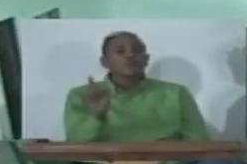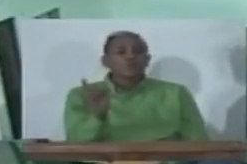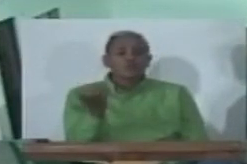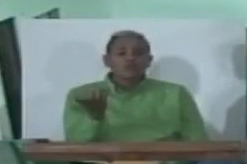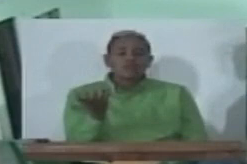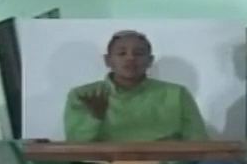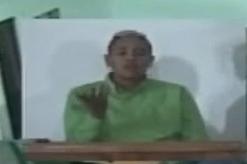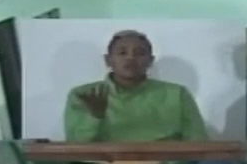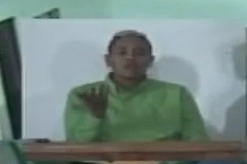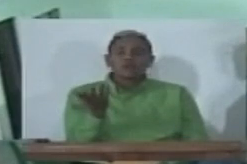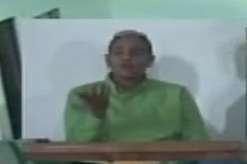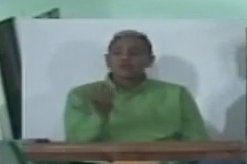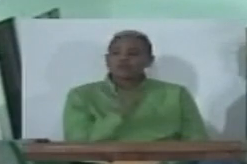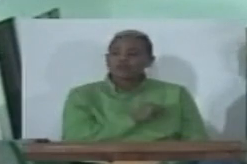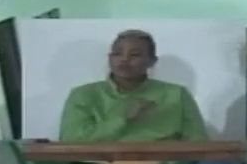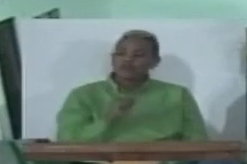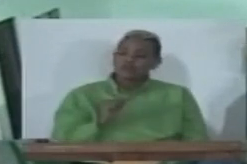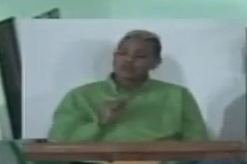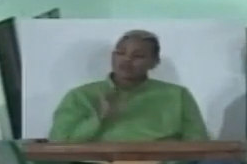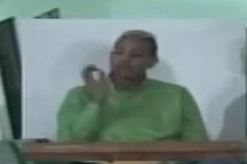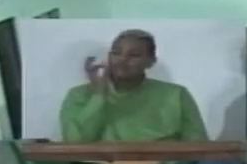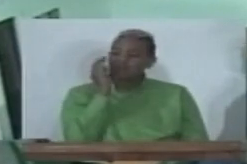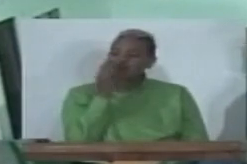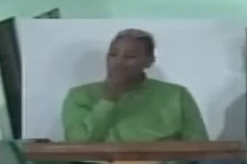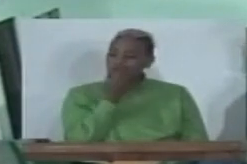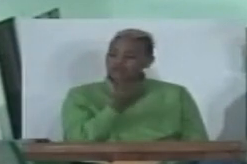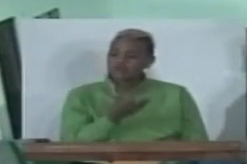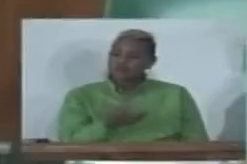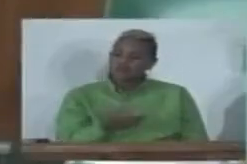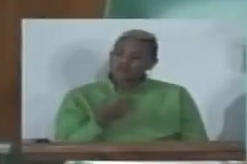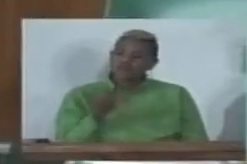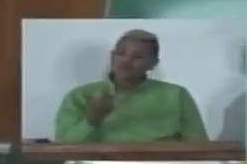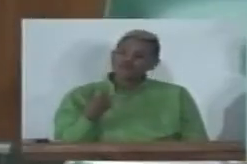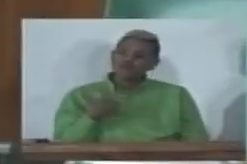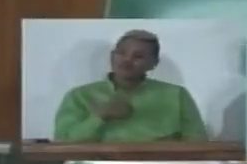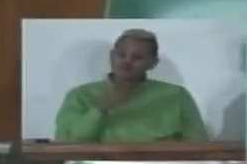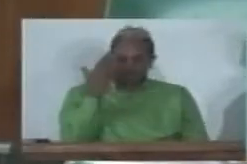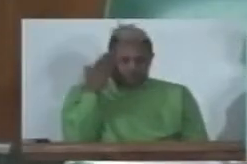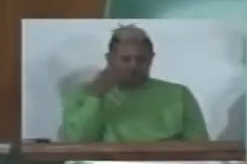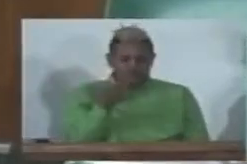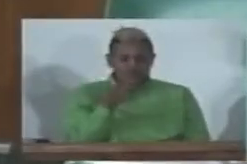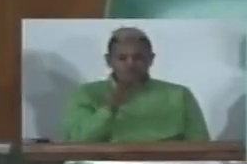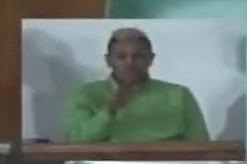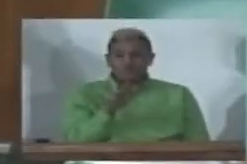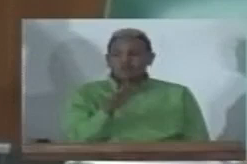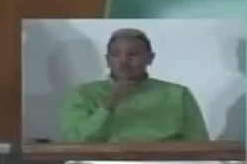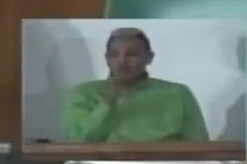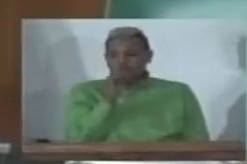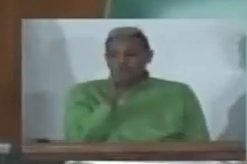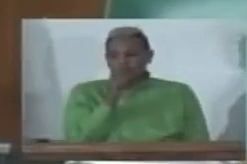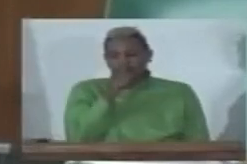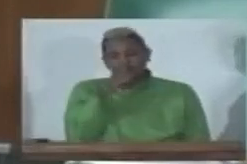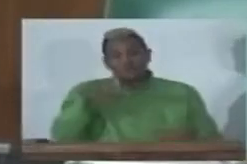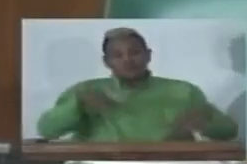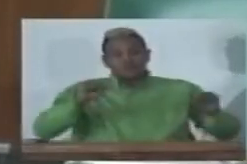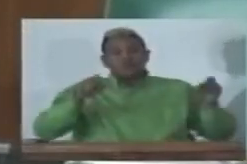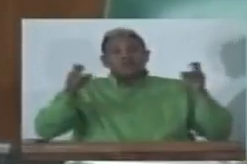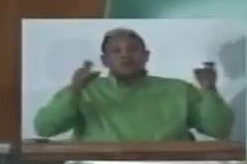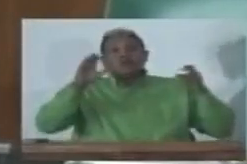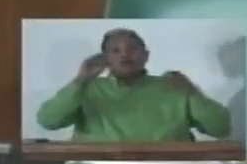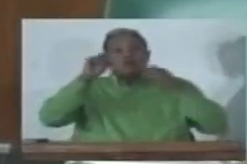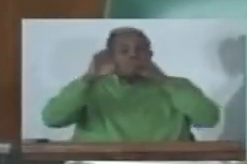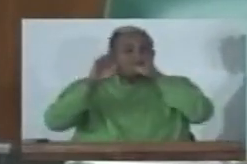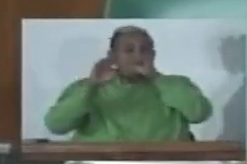And Senator Morris, now that we know you and there's a face to it, we